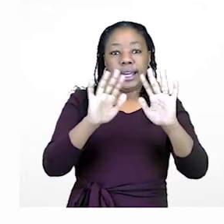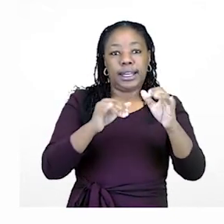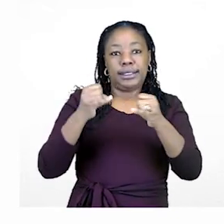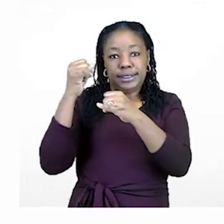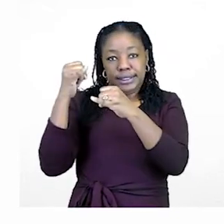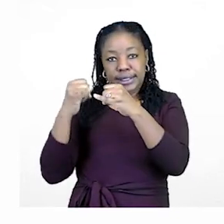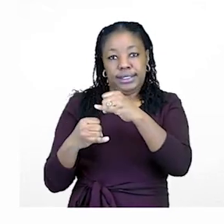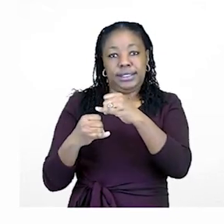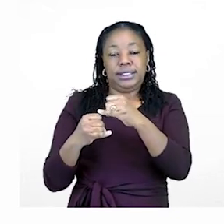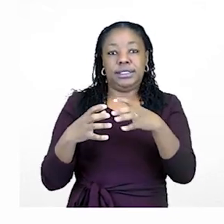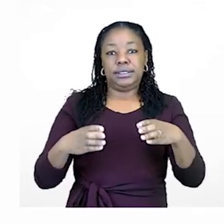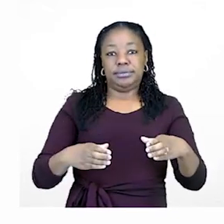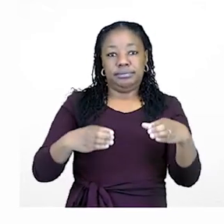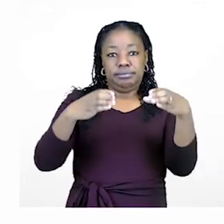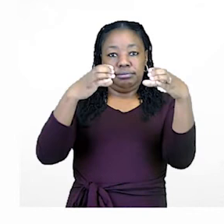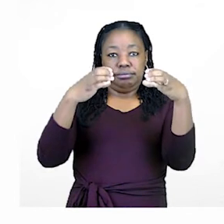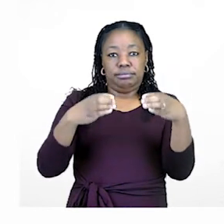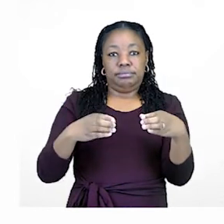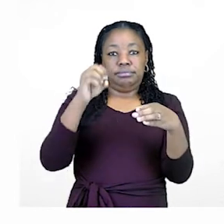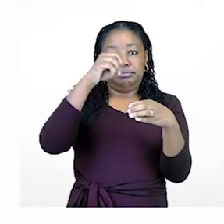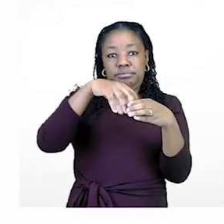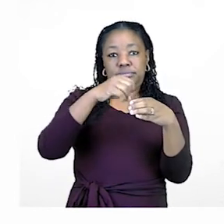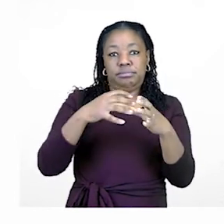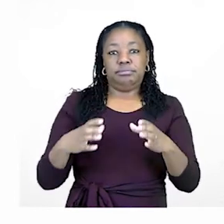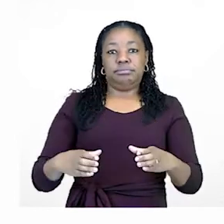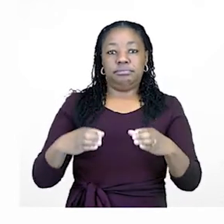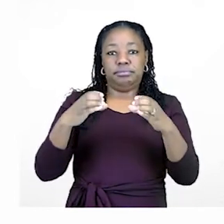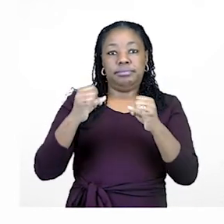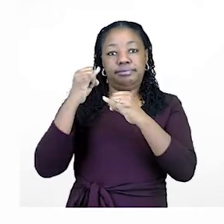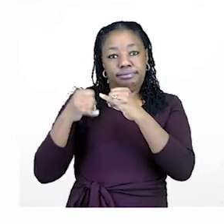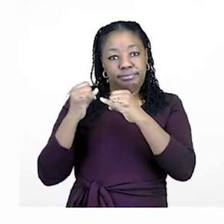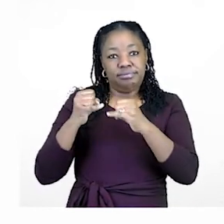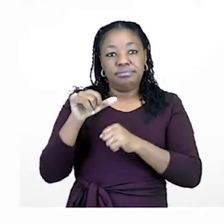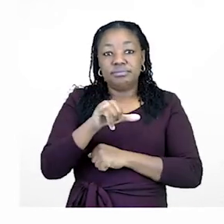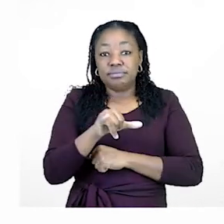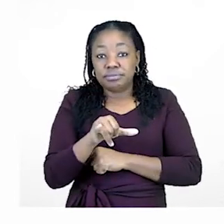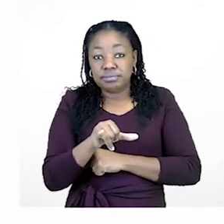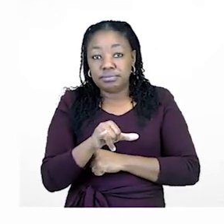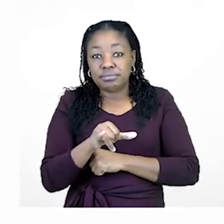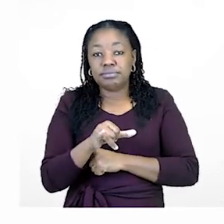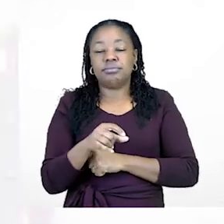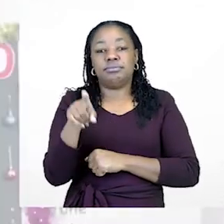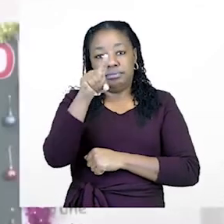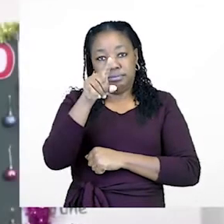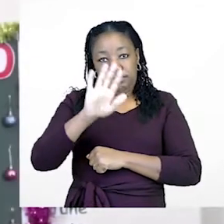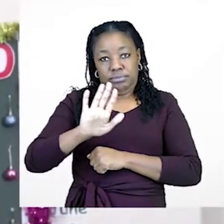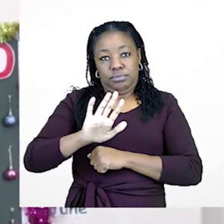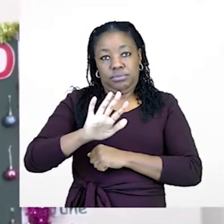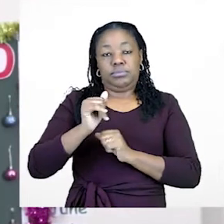The dustbin that you're going to color is the one at the end. So let's go back to the board so we can remember